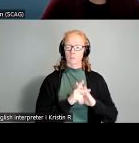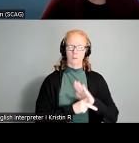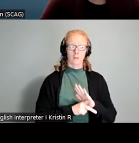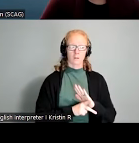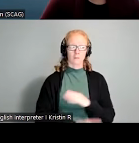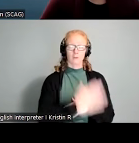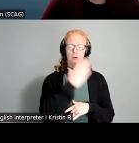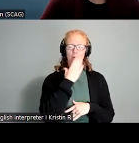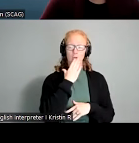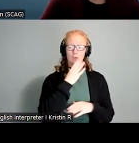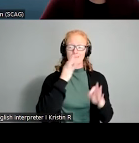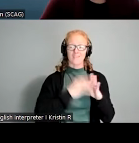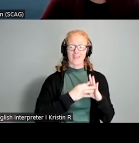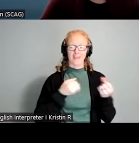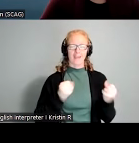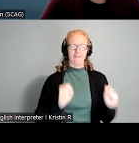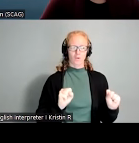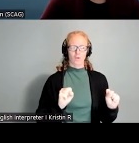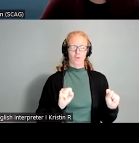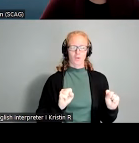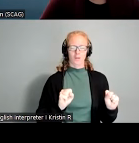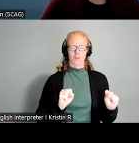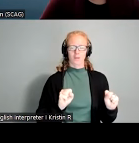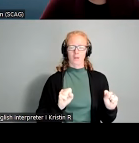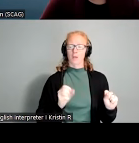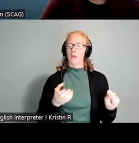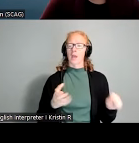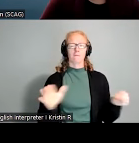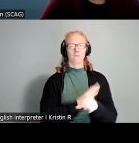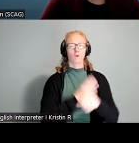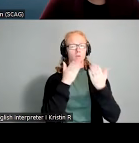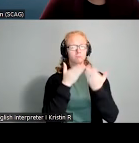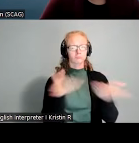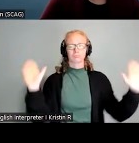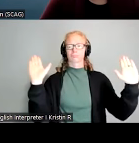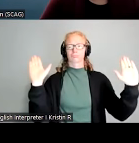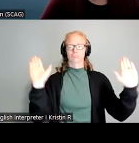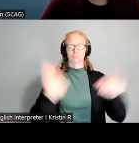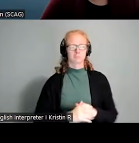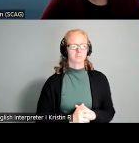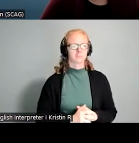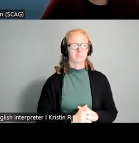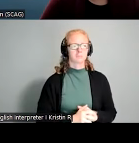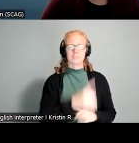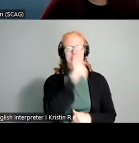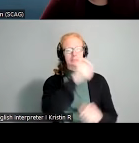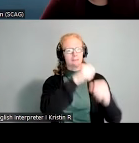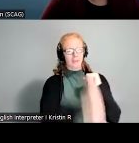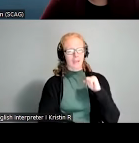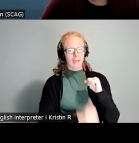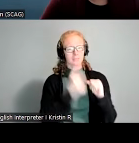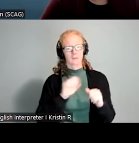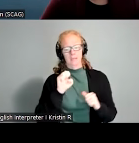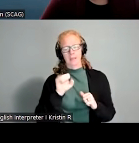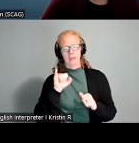faith effort, disclosure. A court does not pass upon the correctness of an EIR's environmental